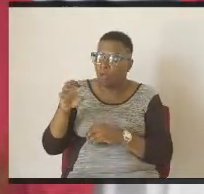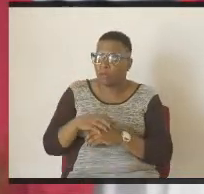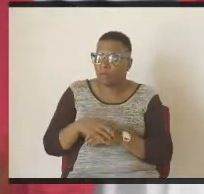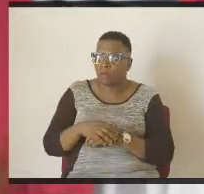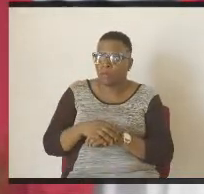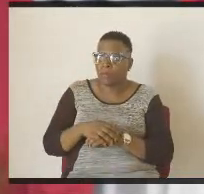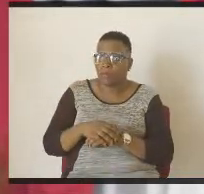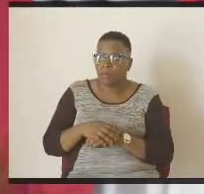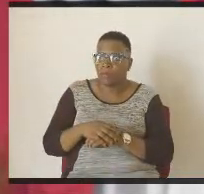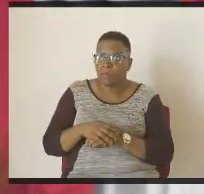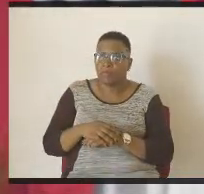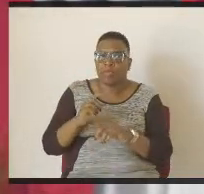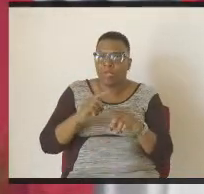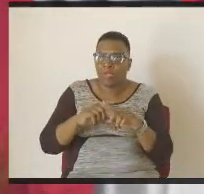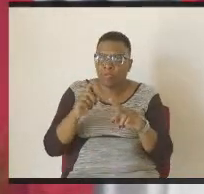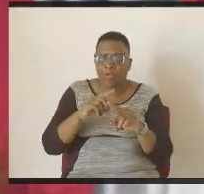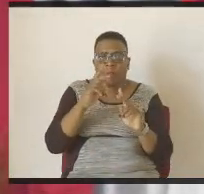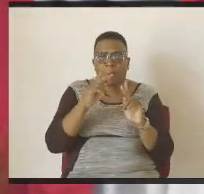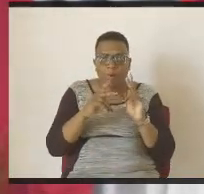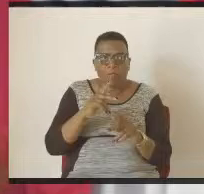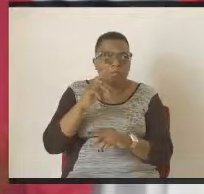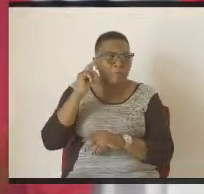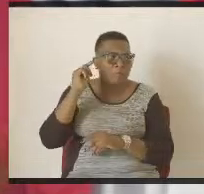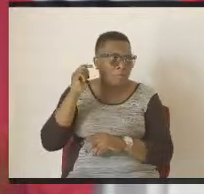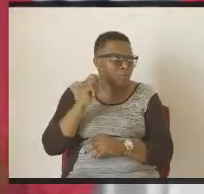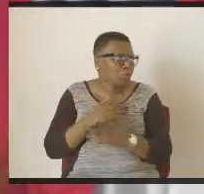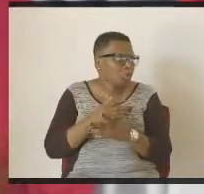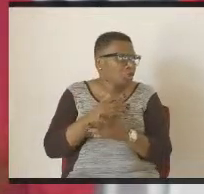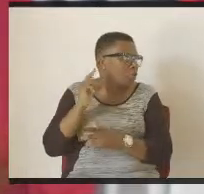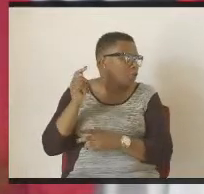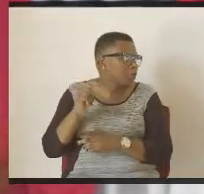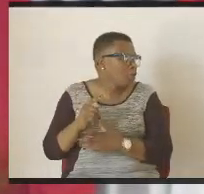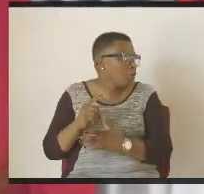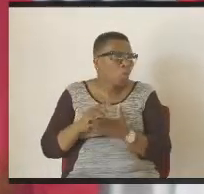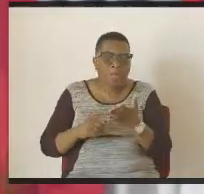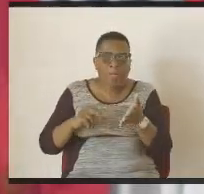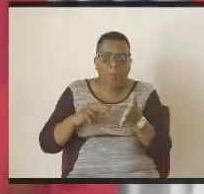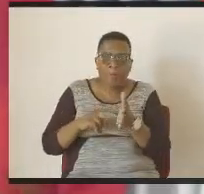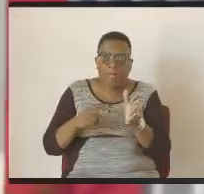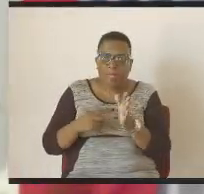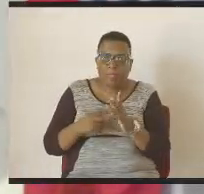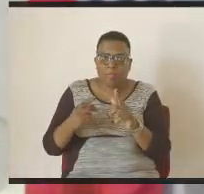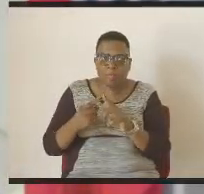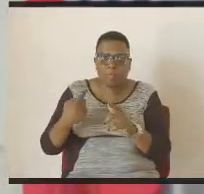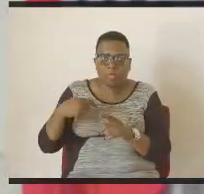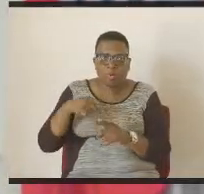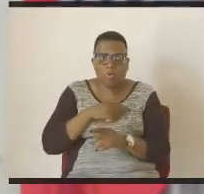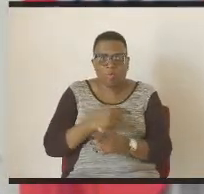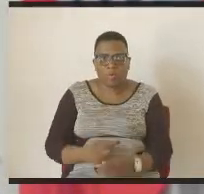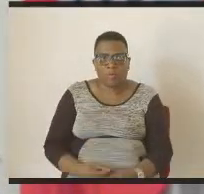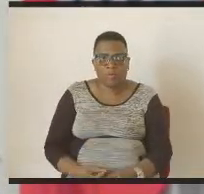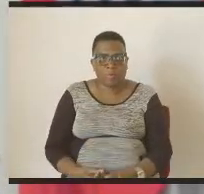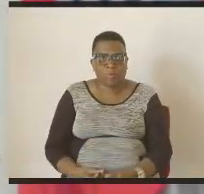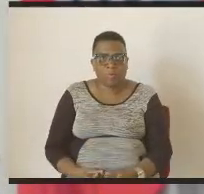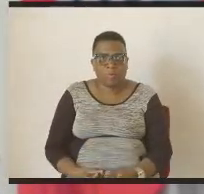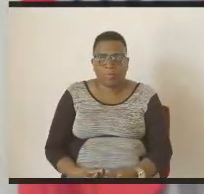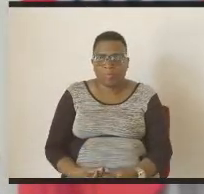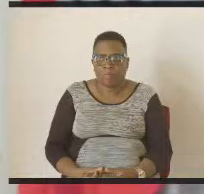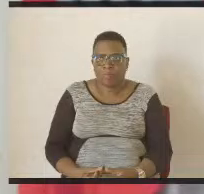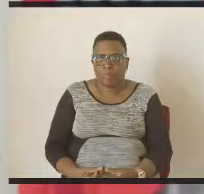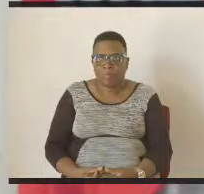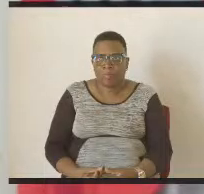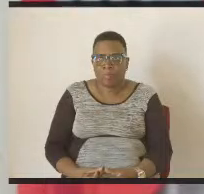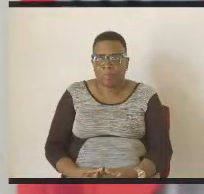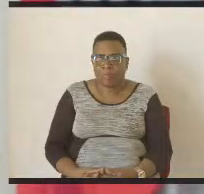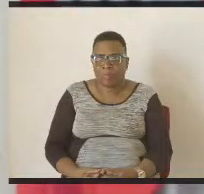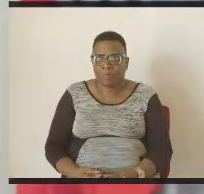about the cross, what it has done in our life, what it means to us, and we're going to just spend a few moments.